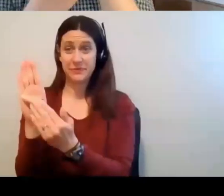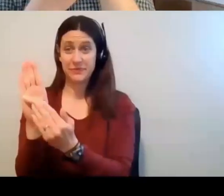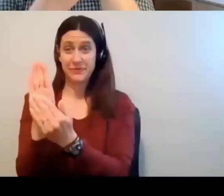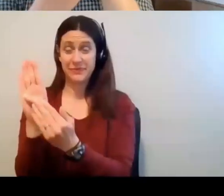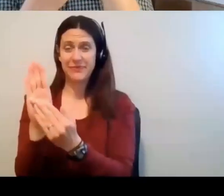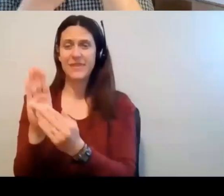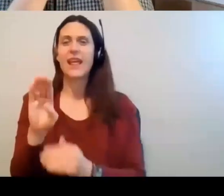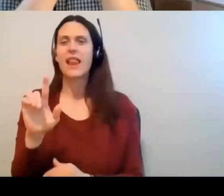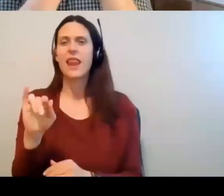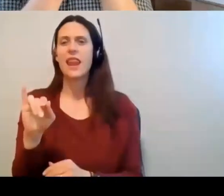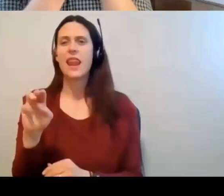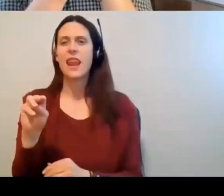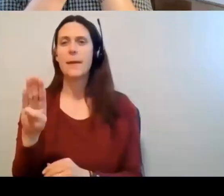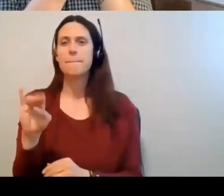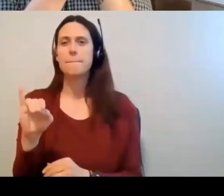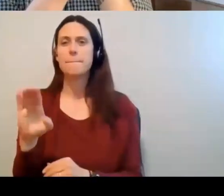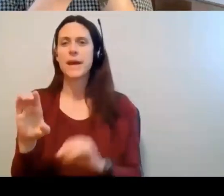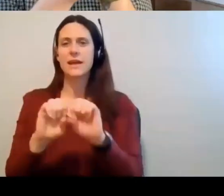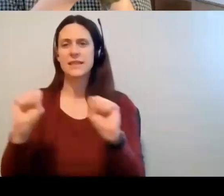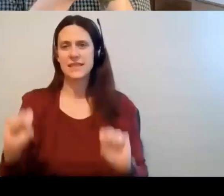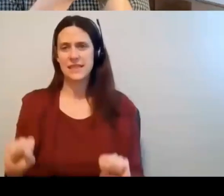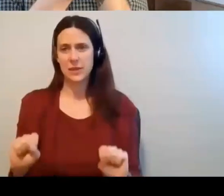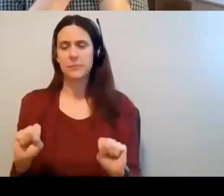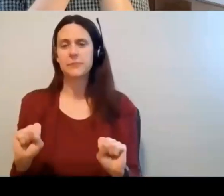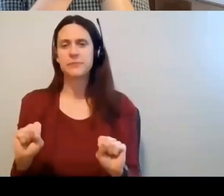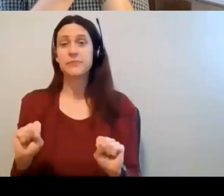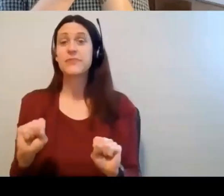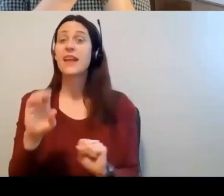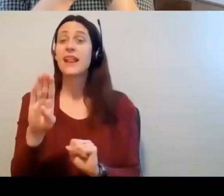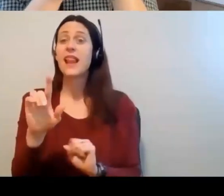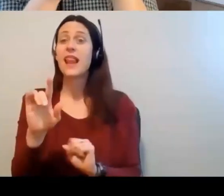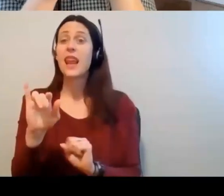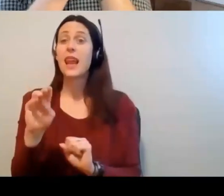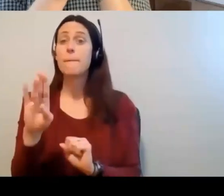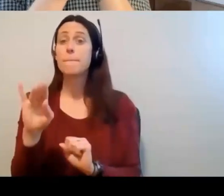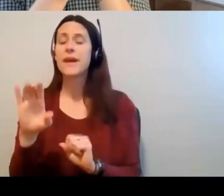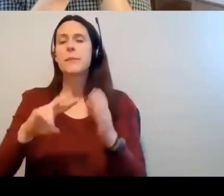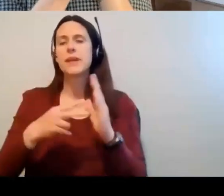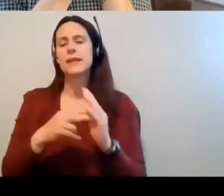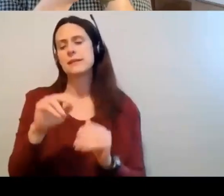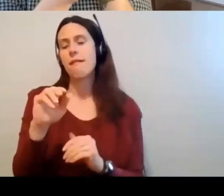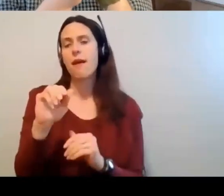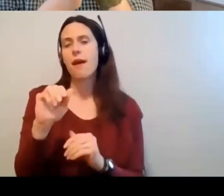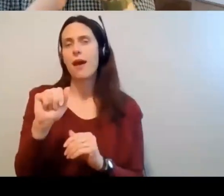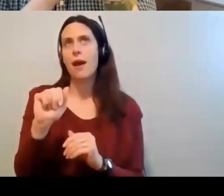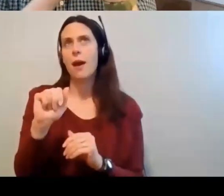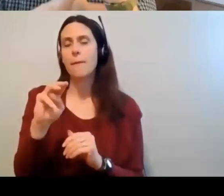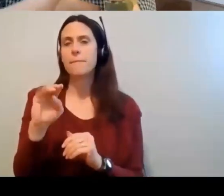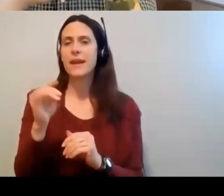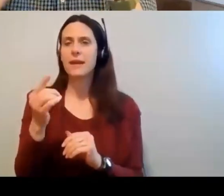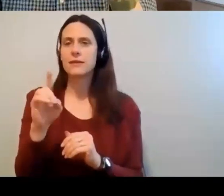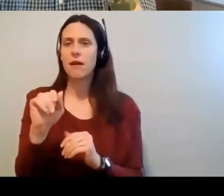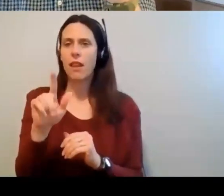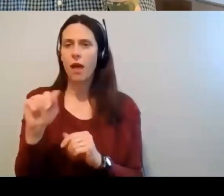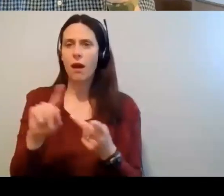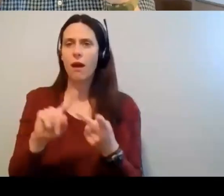limbic system. So our limbic system in our brain is comprised of our amygdala and our hypothalamus and our hippocampus, which are